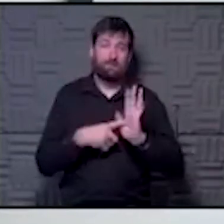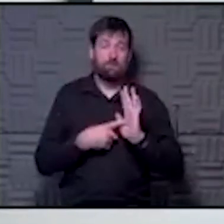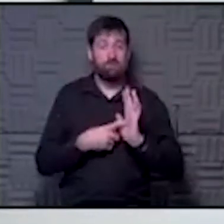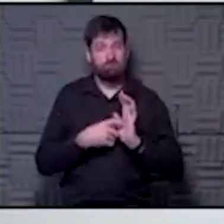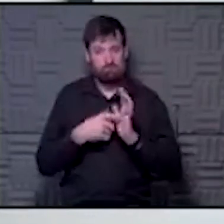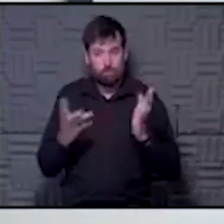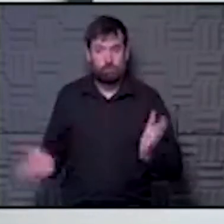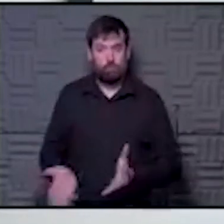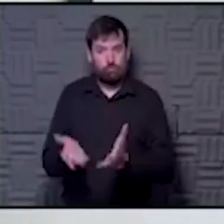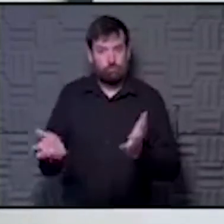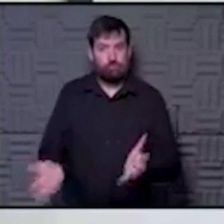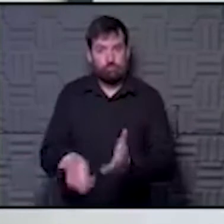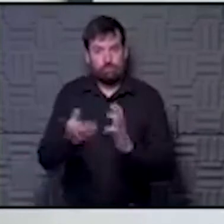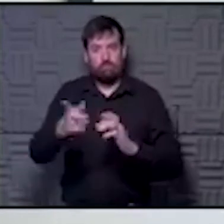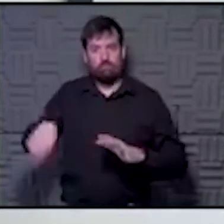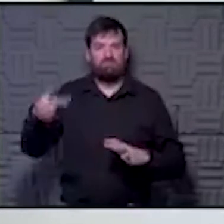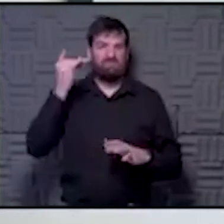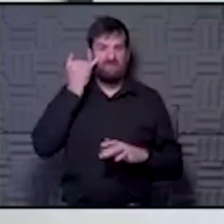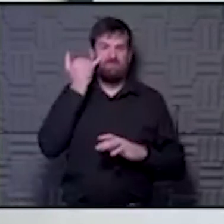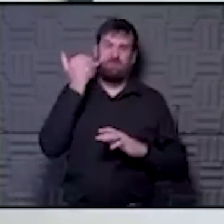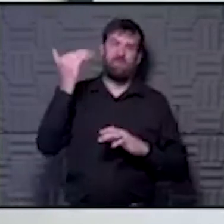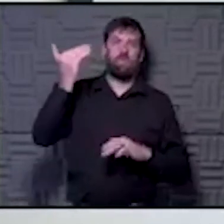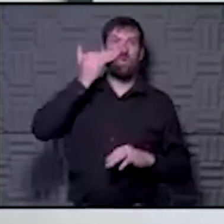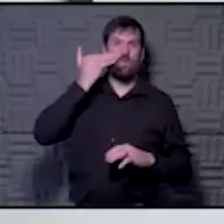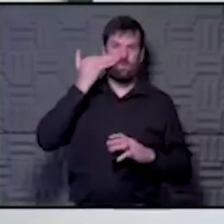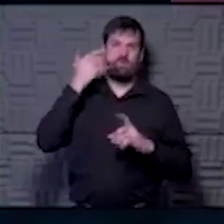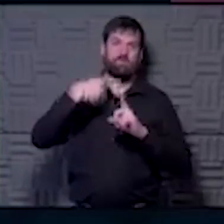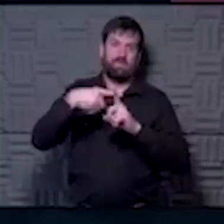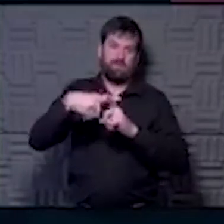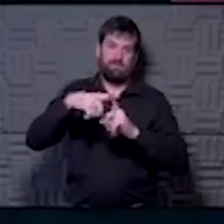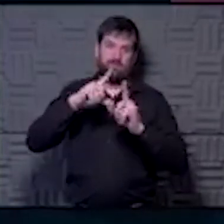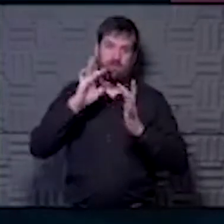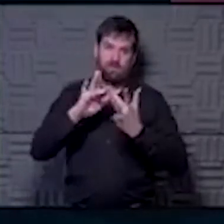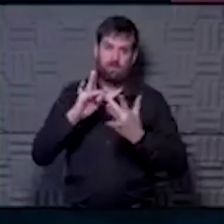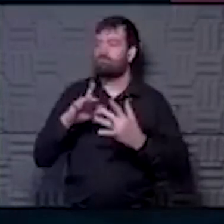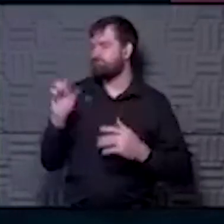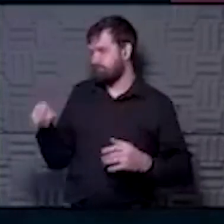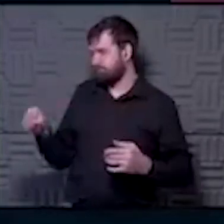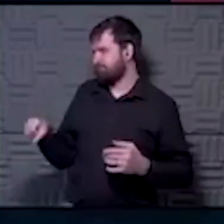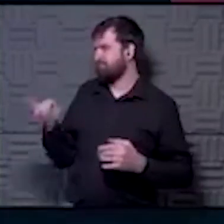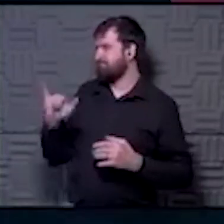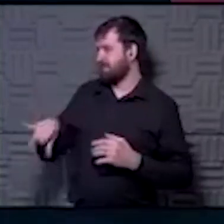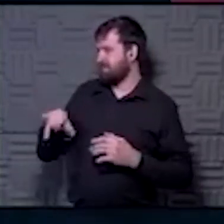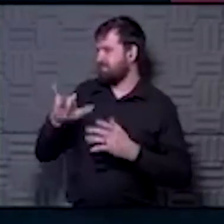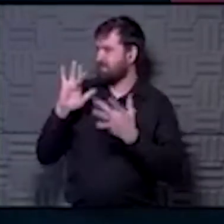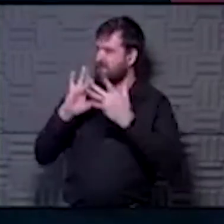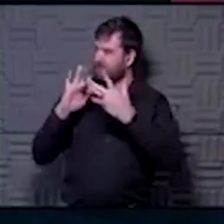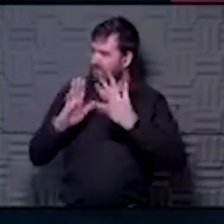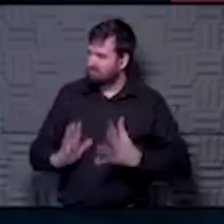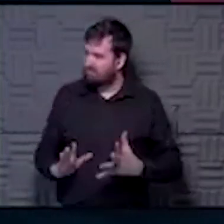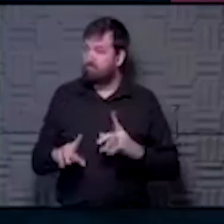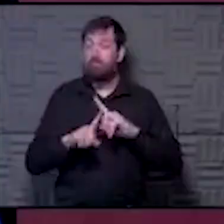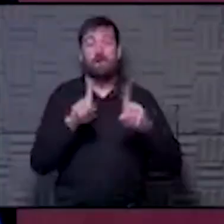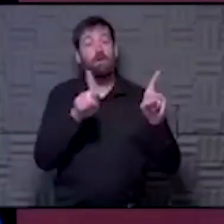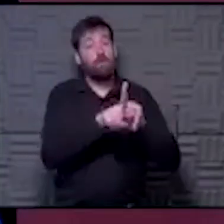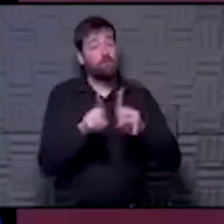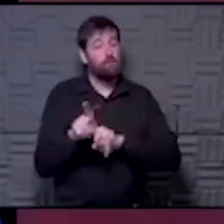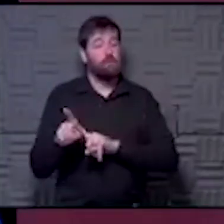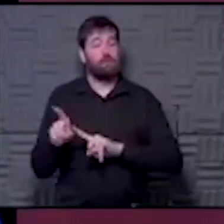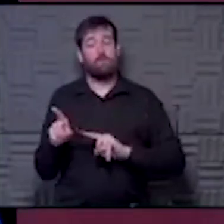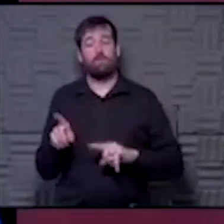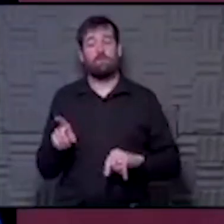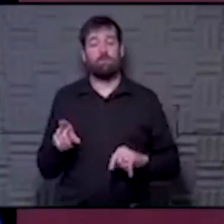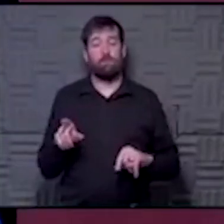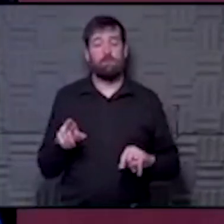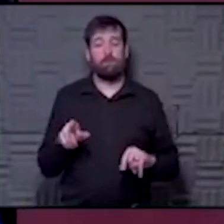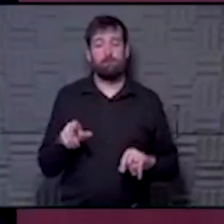encourage it, particularly if there's a known contact. Yeah, I think that's a big deal, that known contact. But I would also just say that